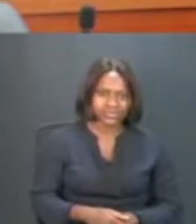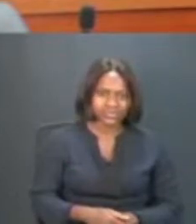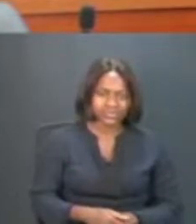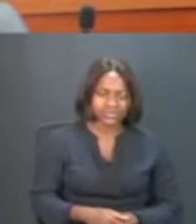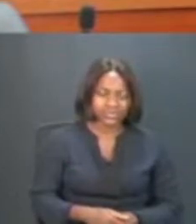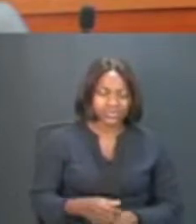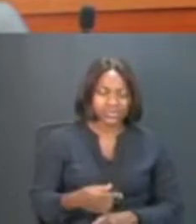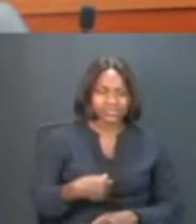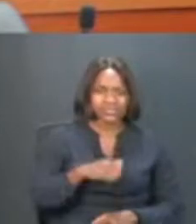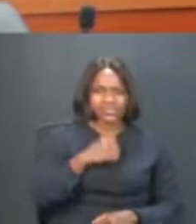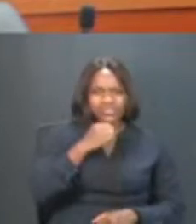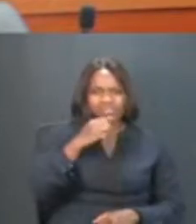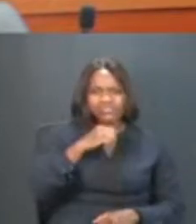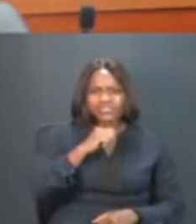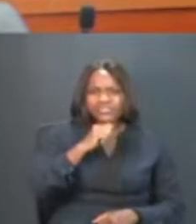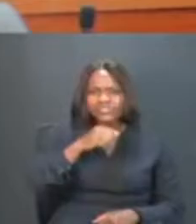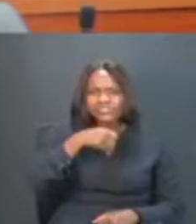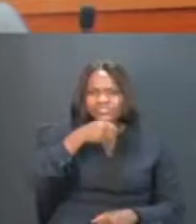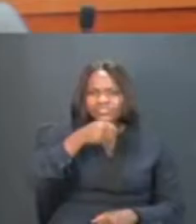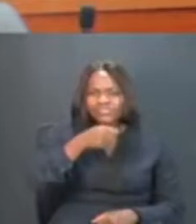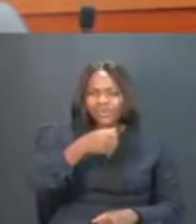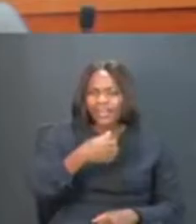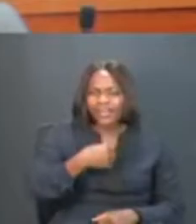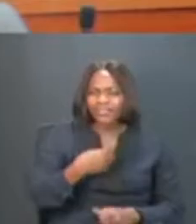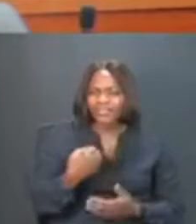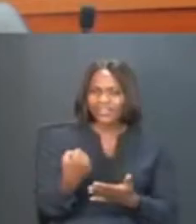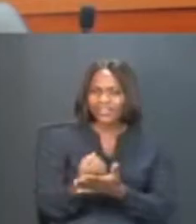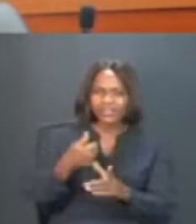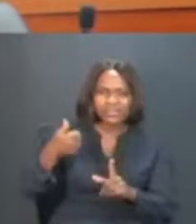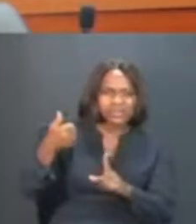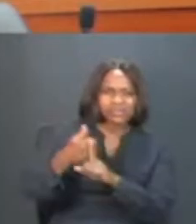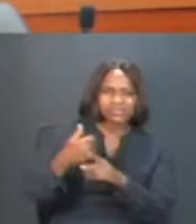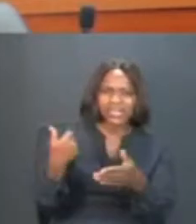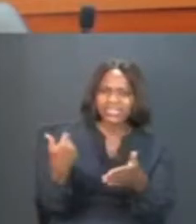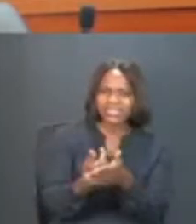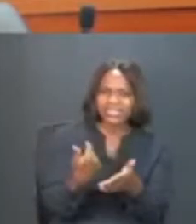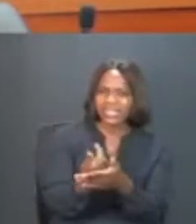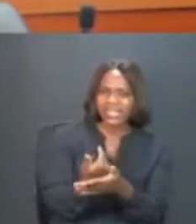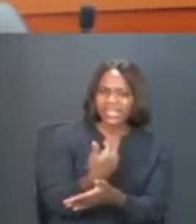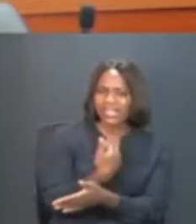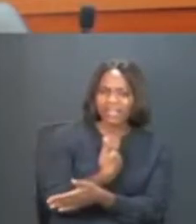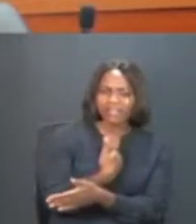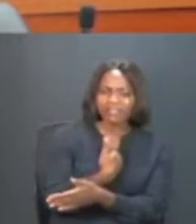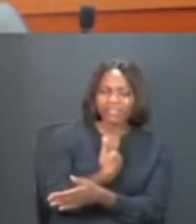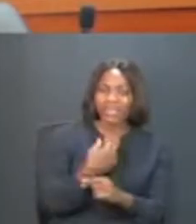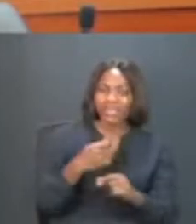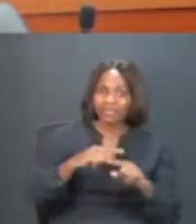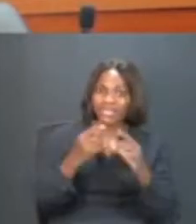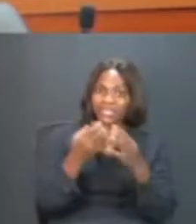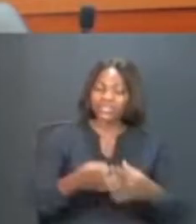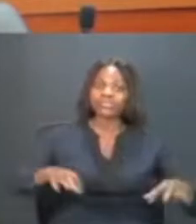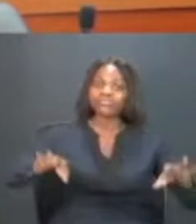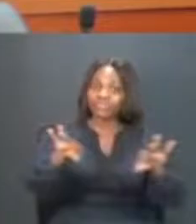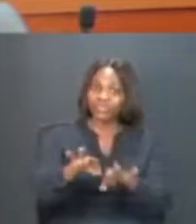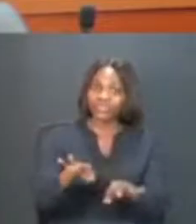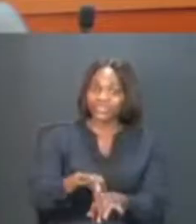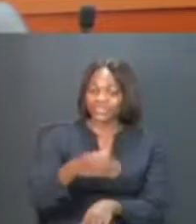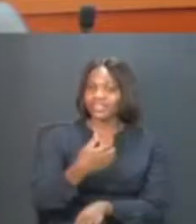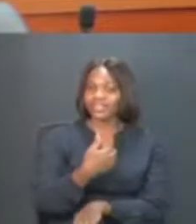data on the economic impact in Ghana yet. But it is important that we gather that